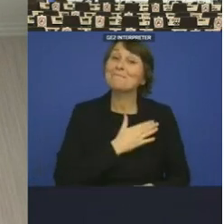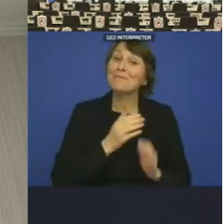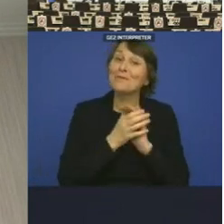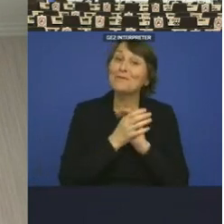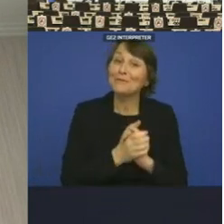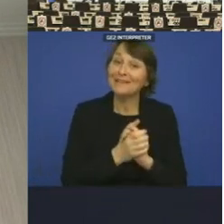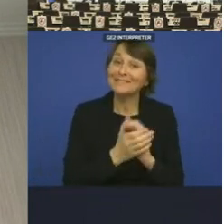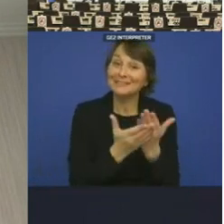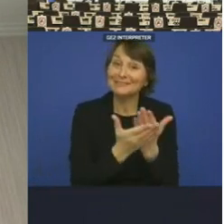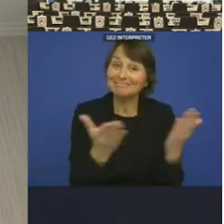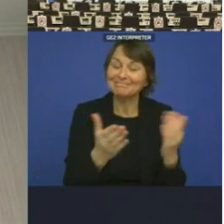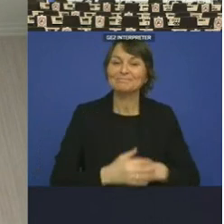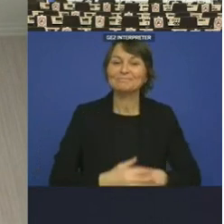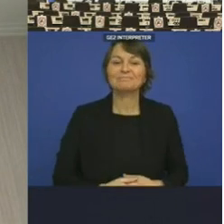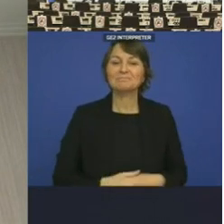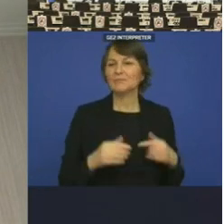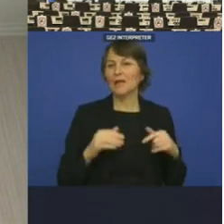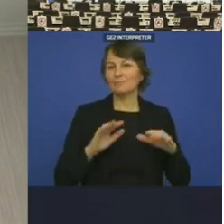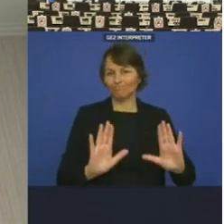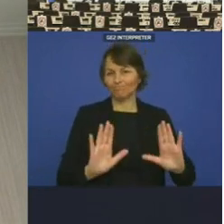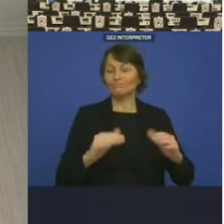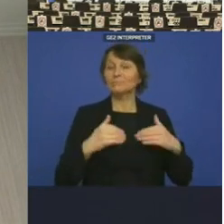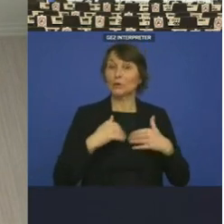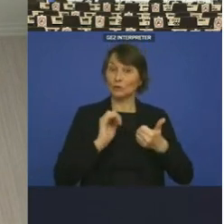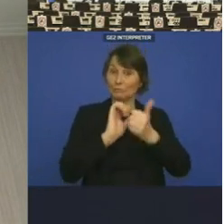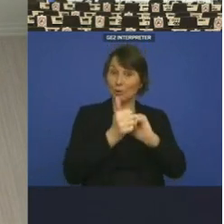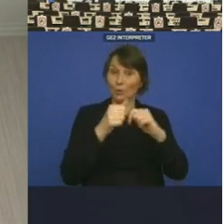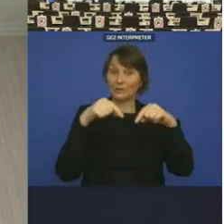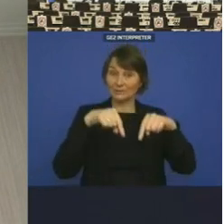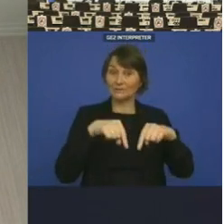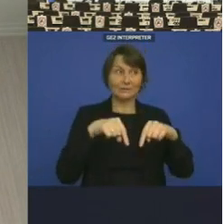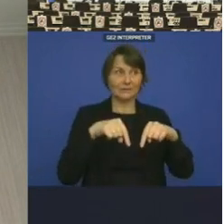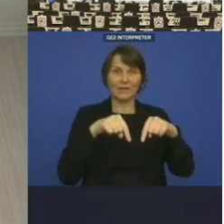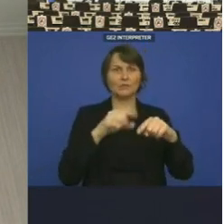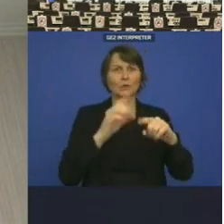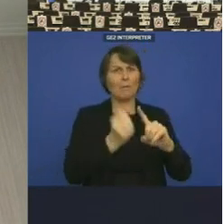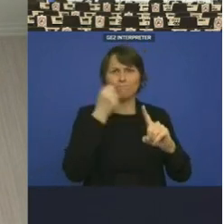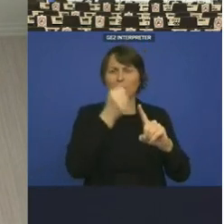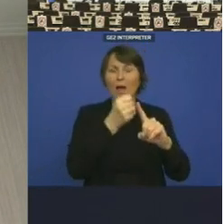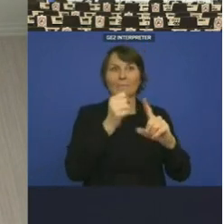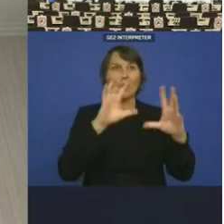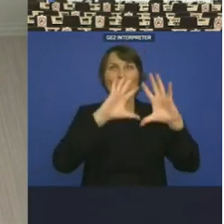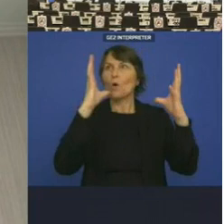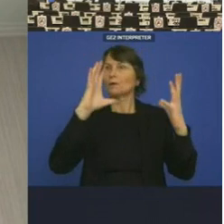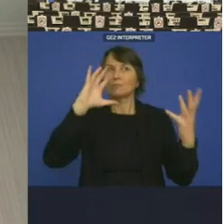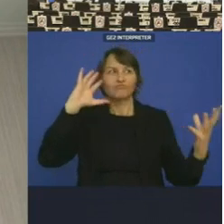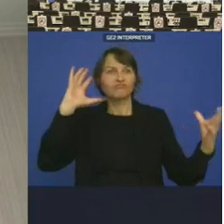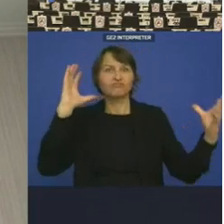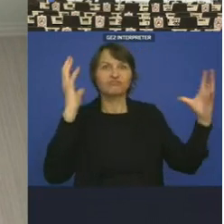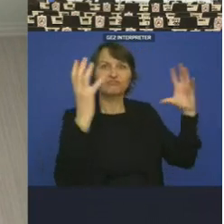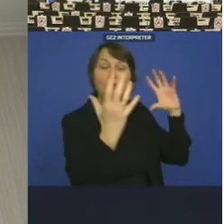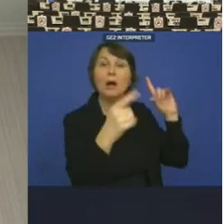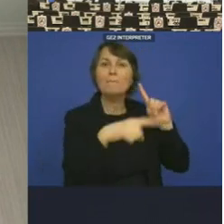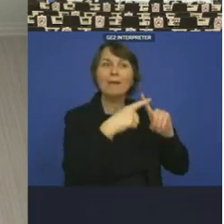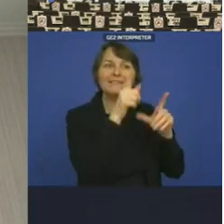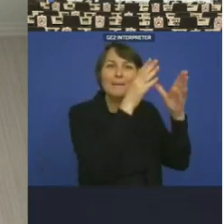the end, I need to say that sport not only changed the world, but allows many people to change their lives. As a